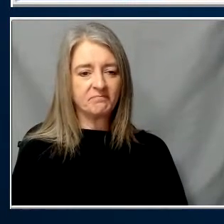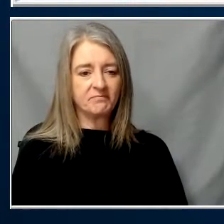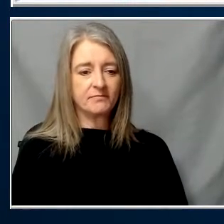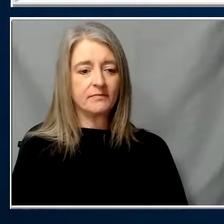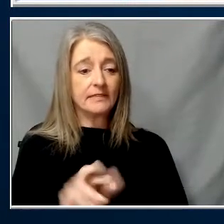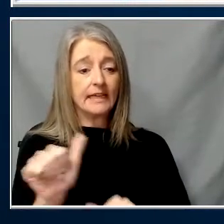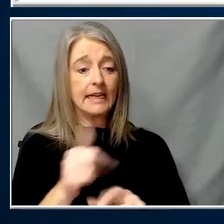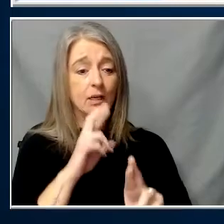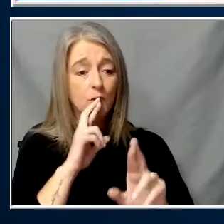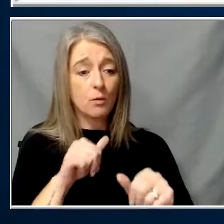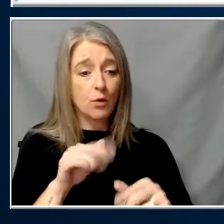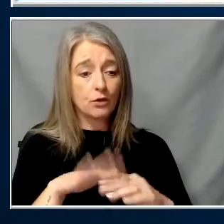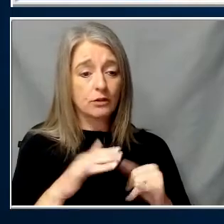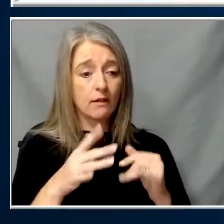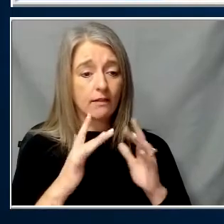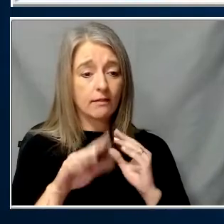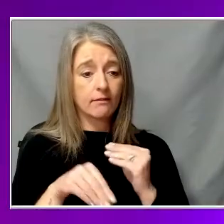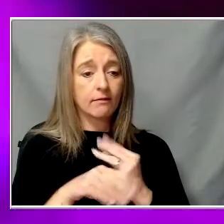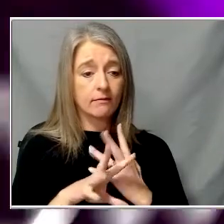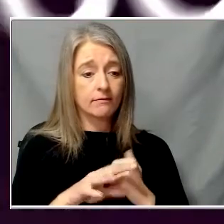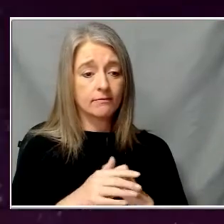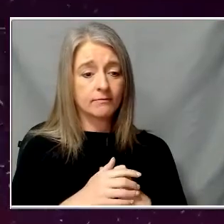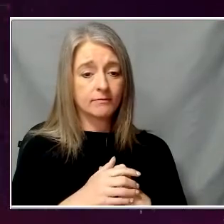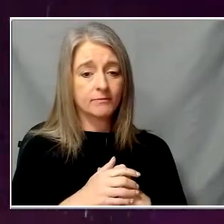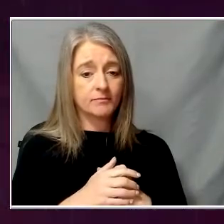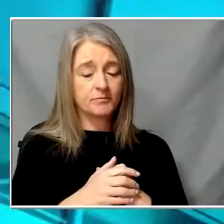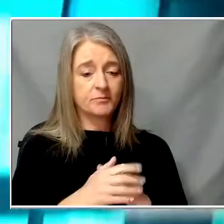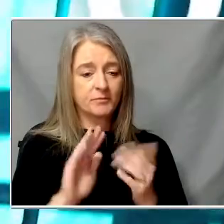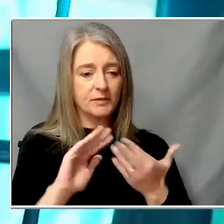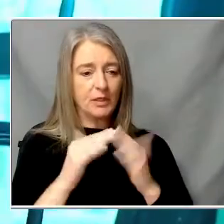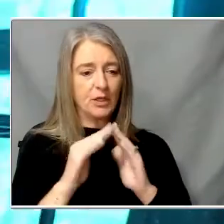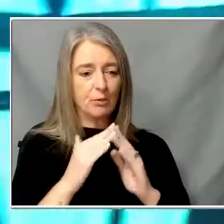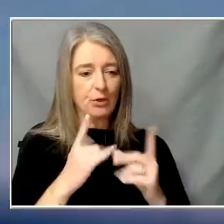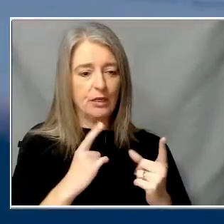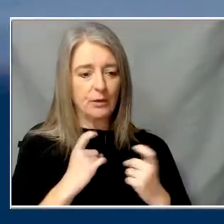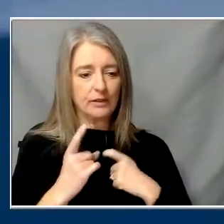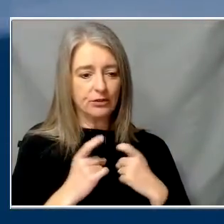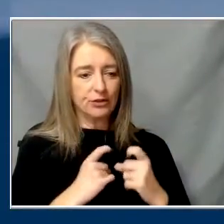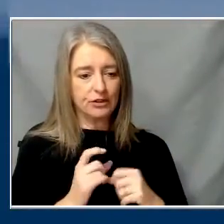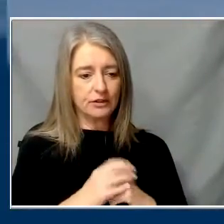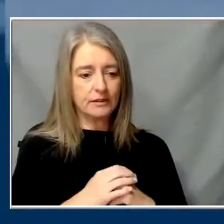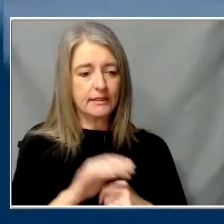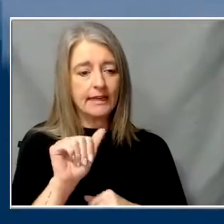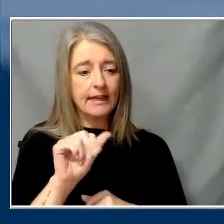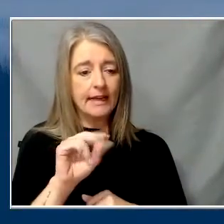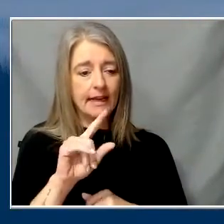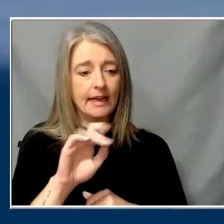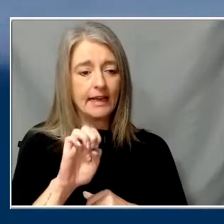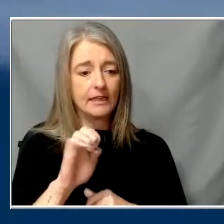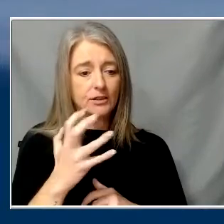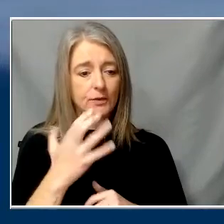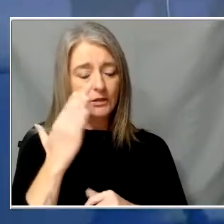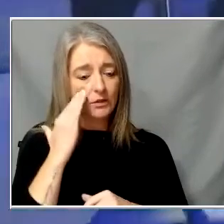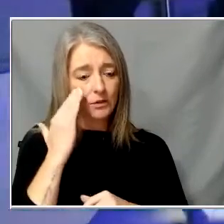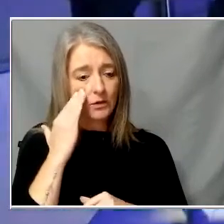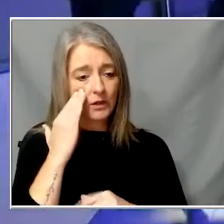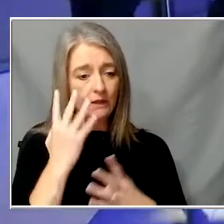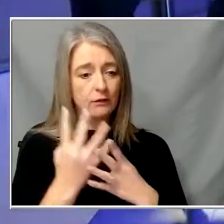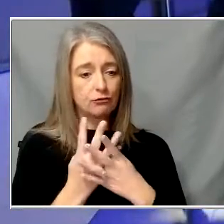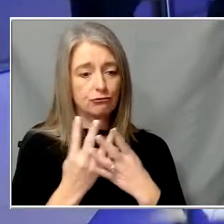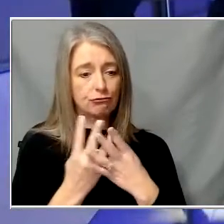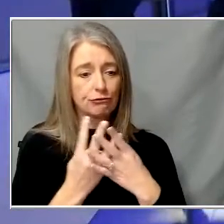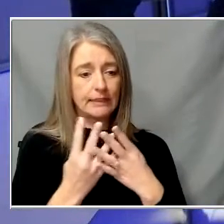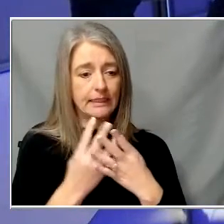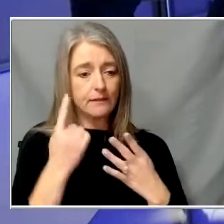on the line? Let's get to our community then. Angie wants to know, Dr. Sun, are there screenings for